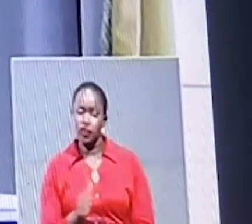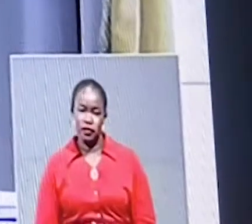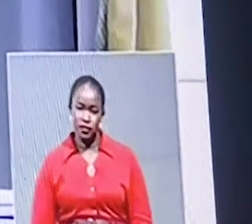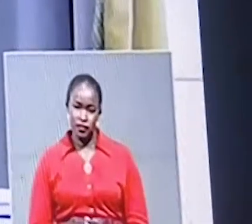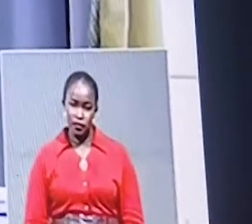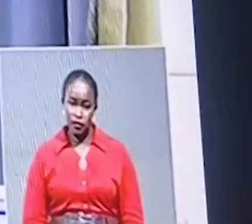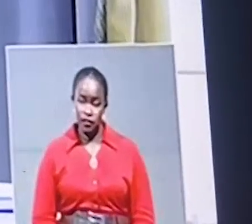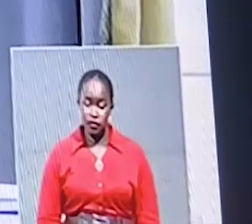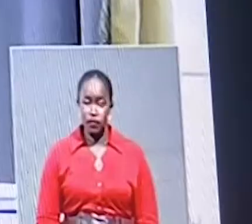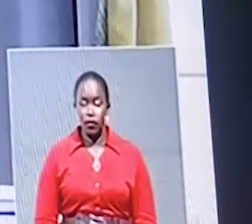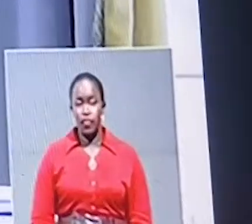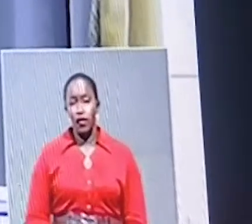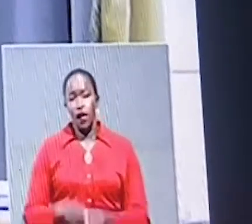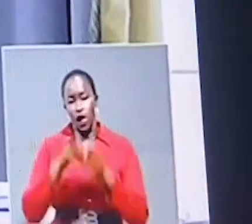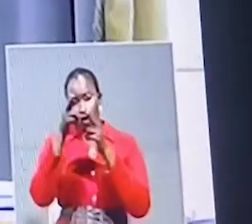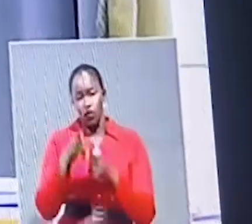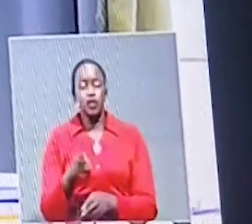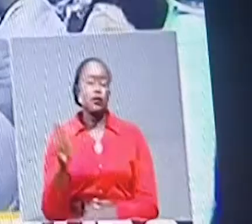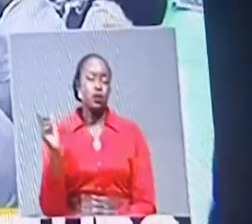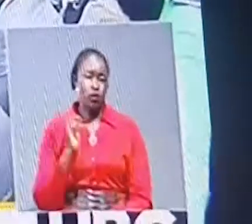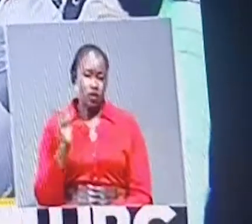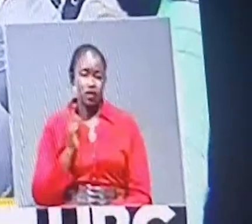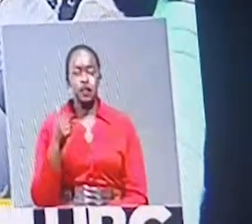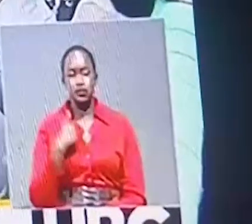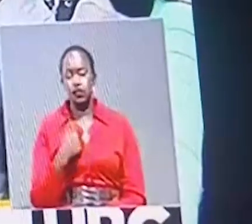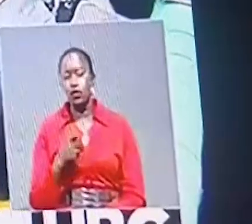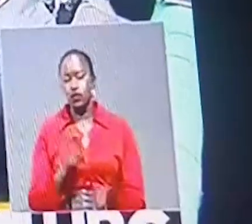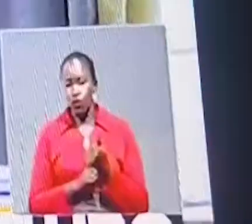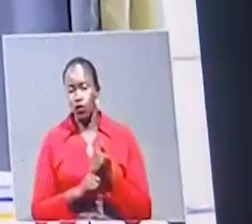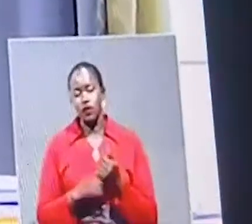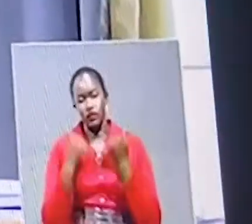Honourable colleagues, I have received